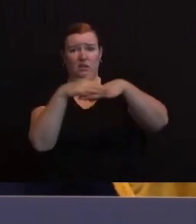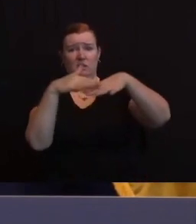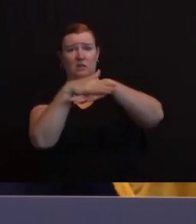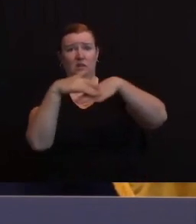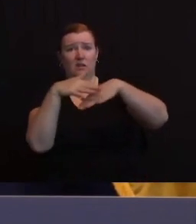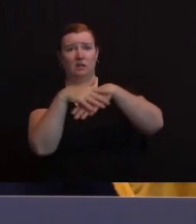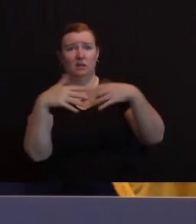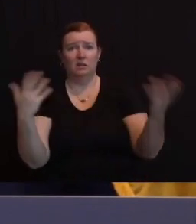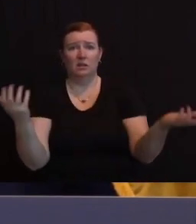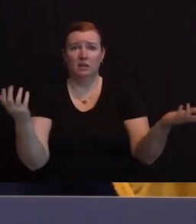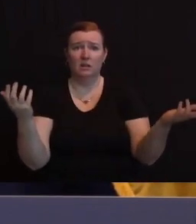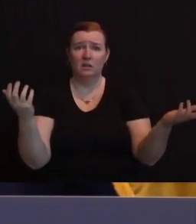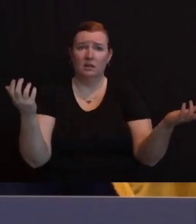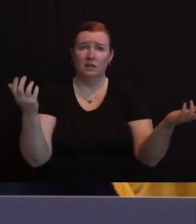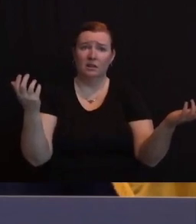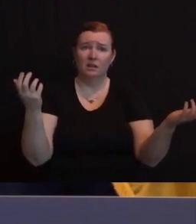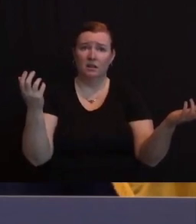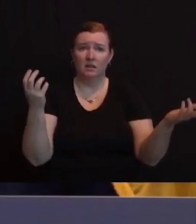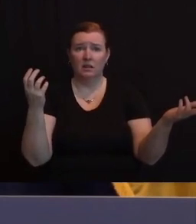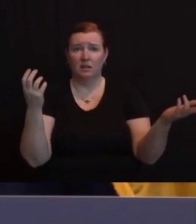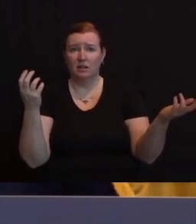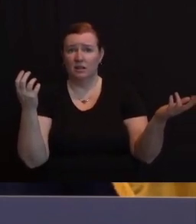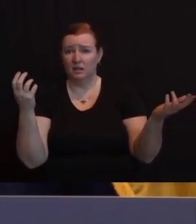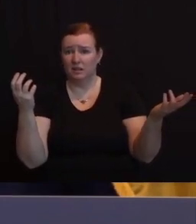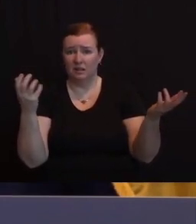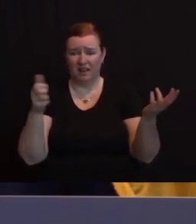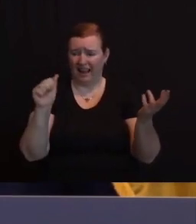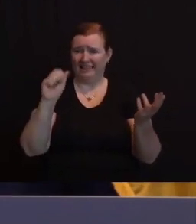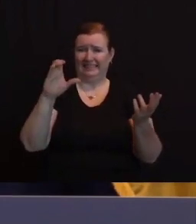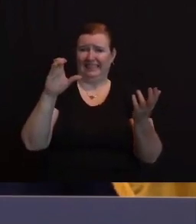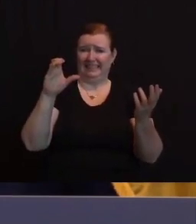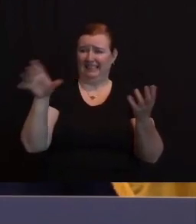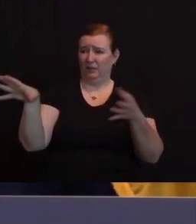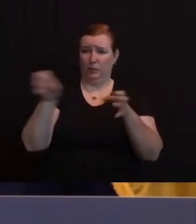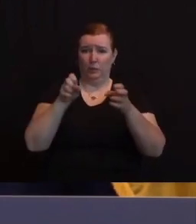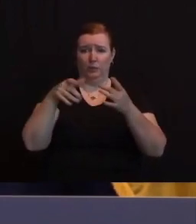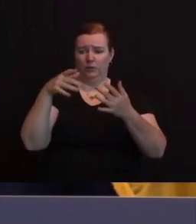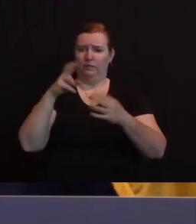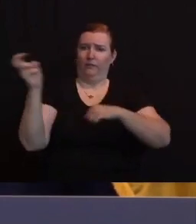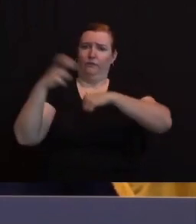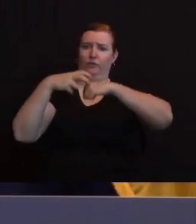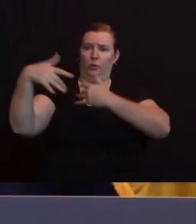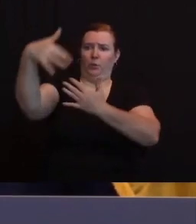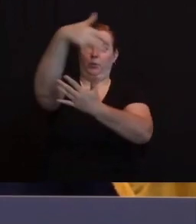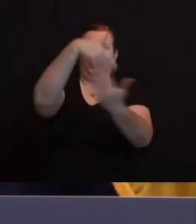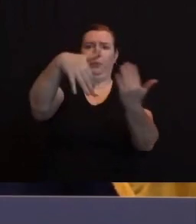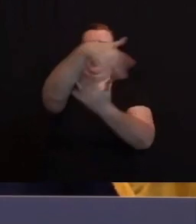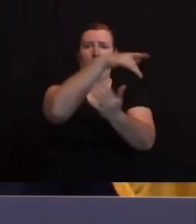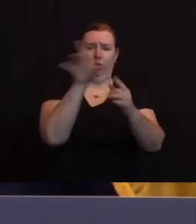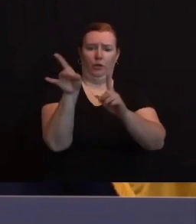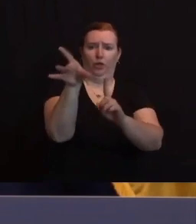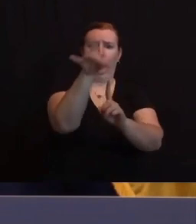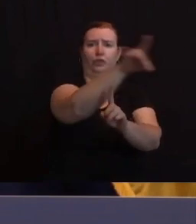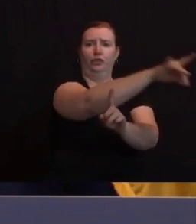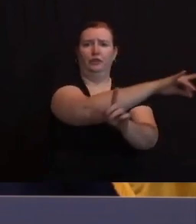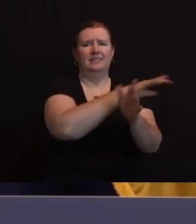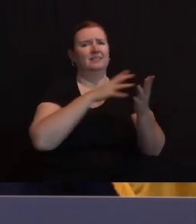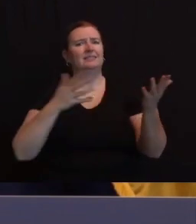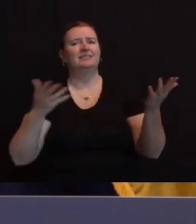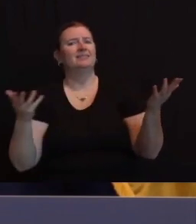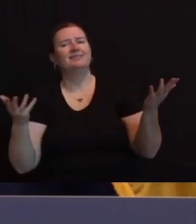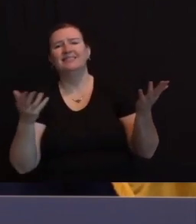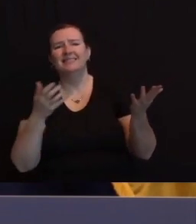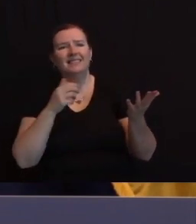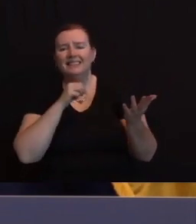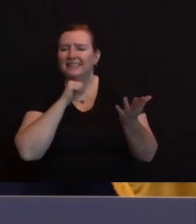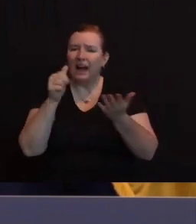air around and where people are not wearing face coverings, you have also invited coronavirus to your party. We all need to be